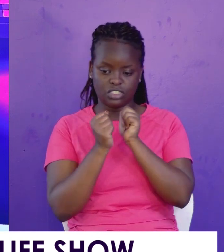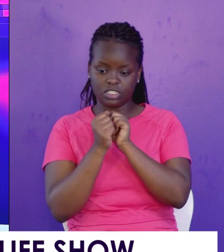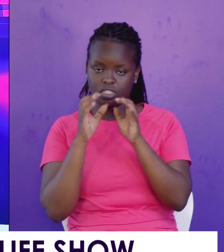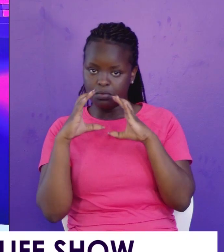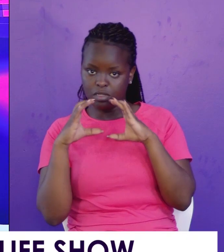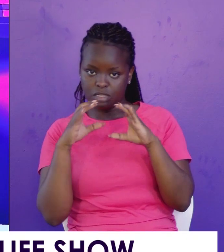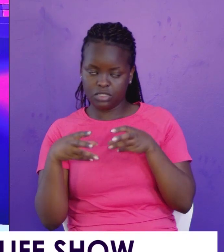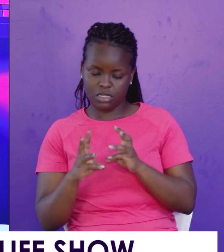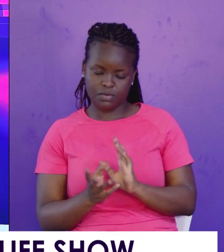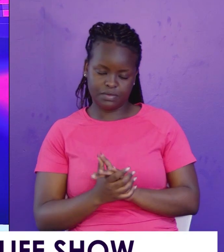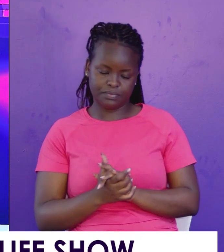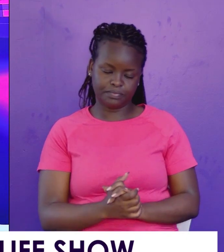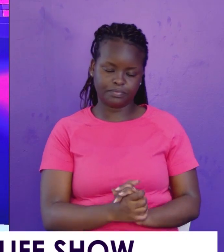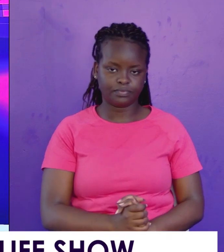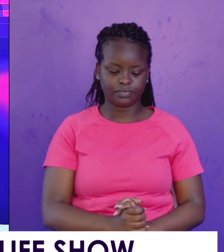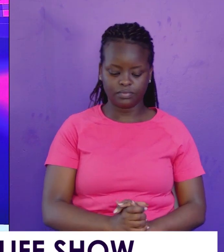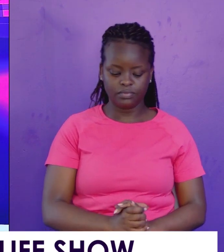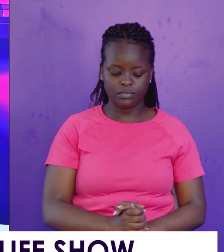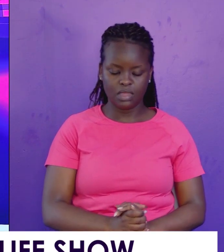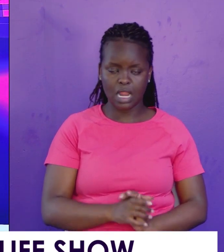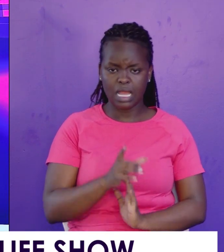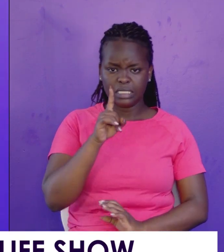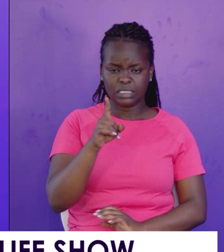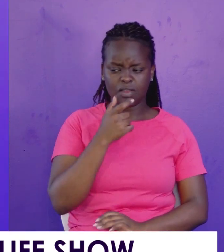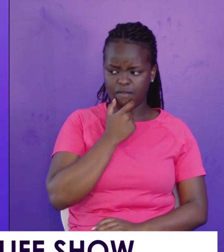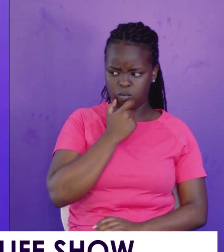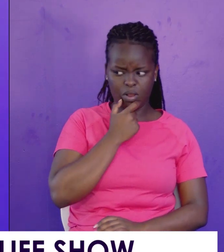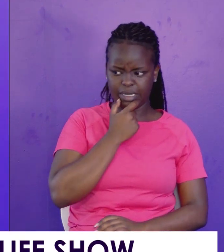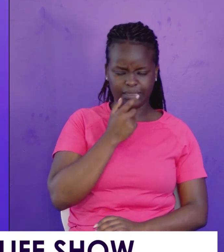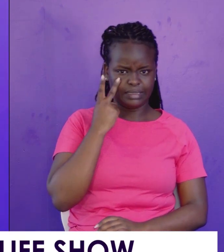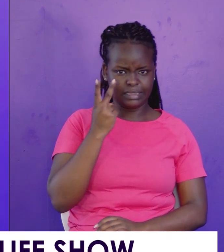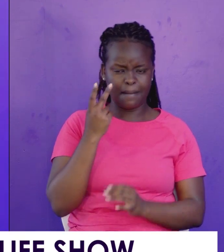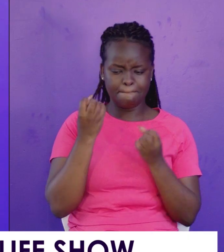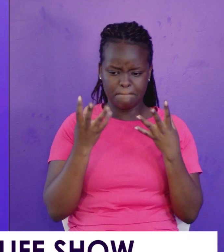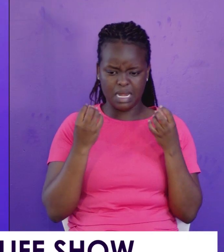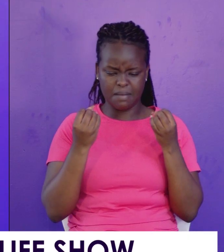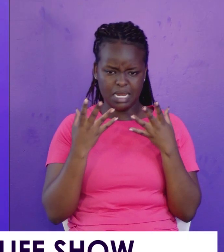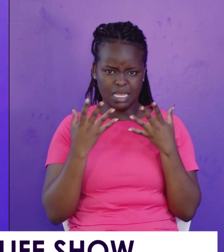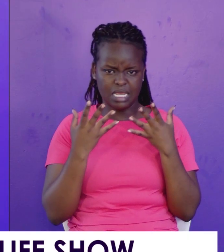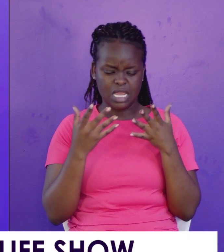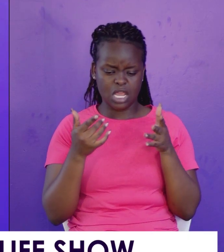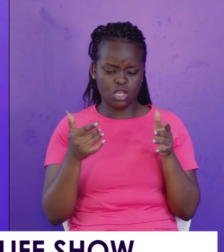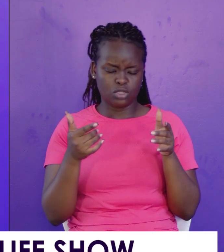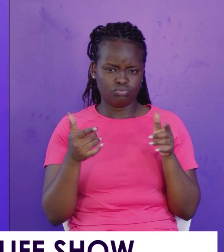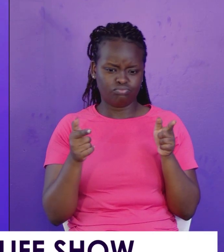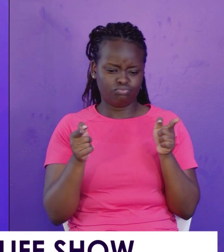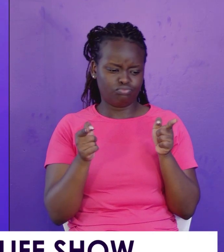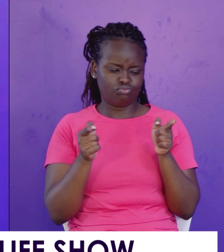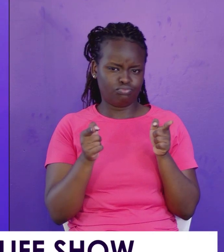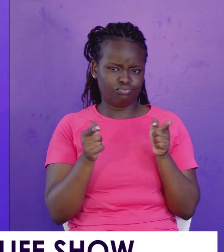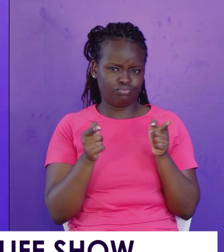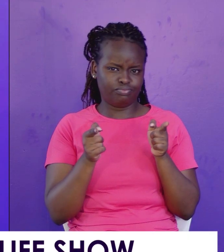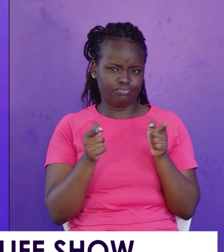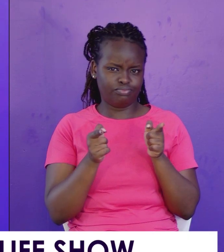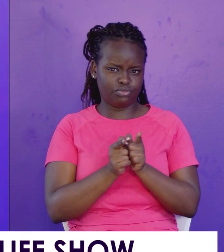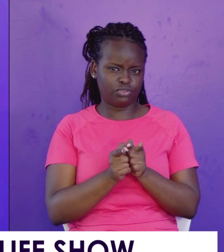in a way. But won't you be worried if you see so many mini skirts in town and so many